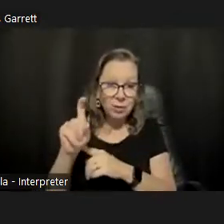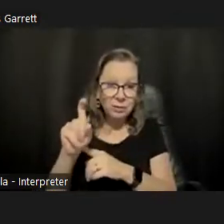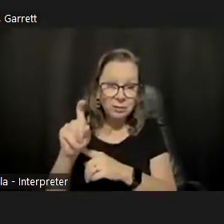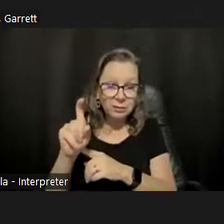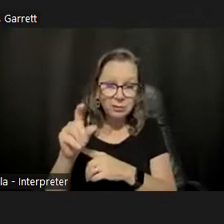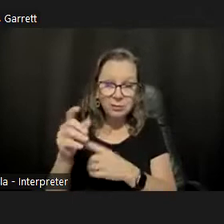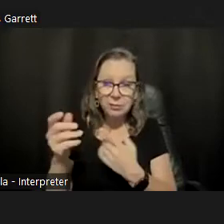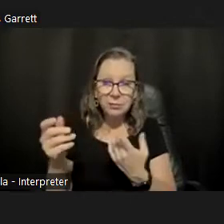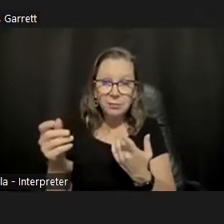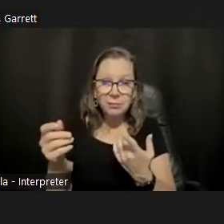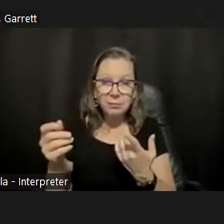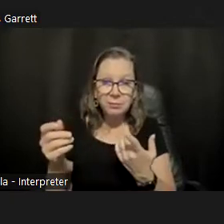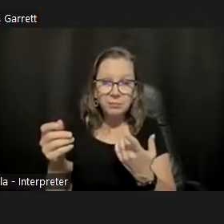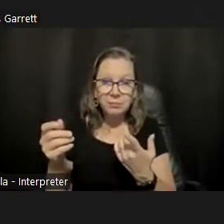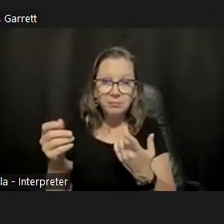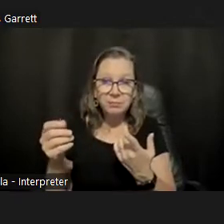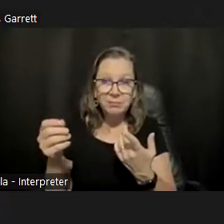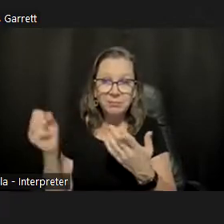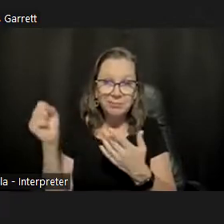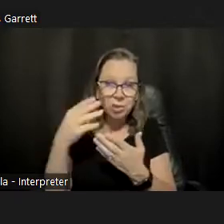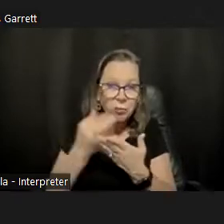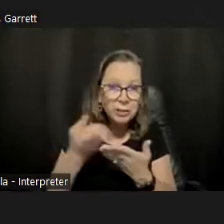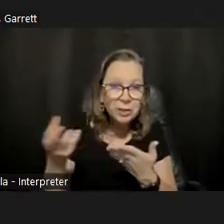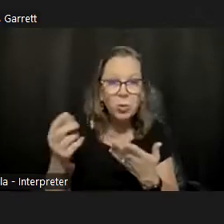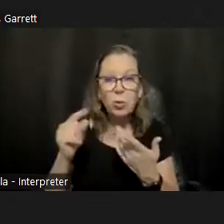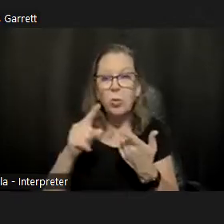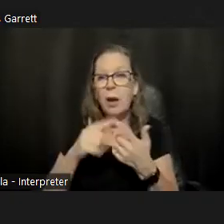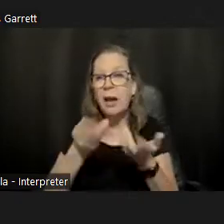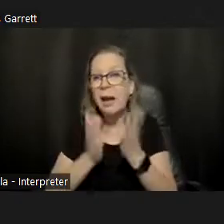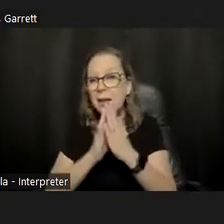Share a resource? Ask for support or need?